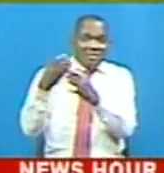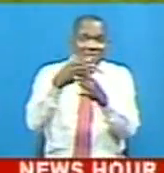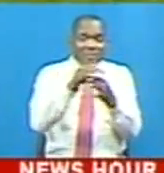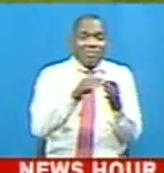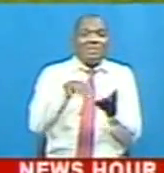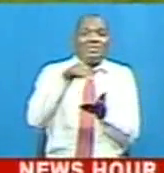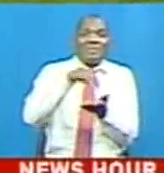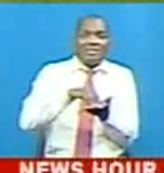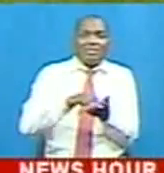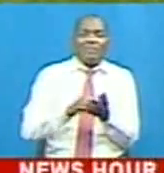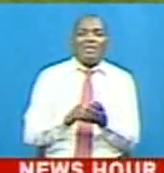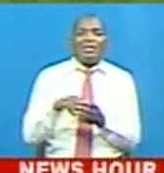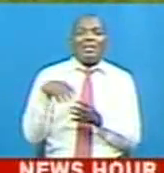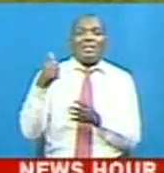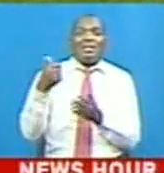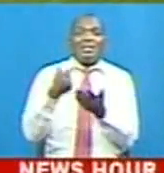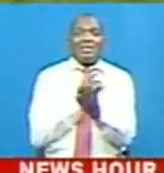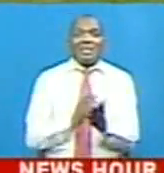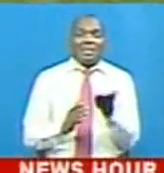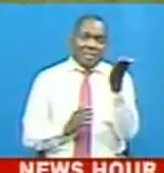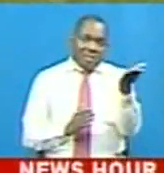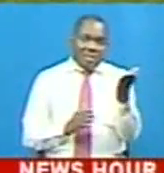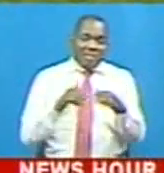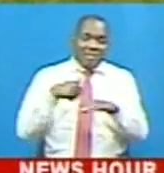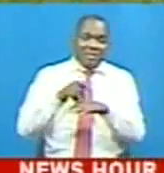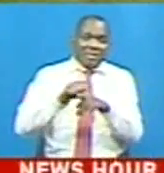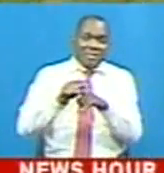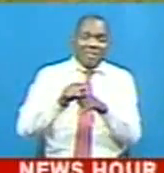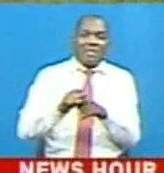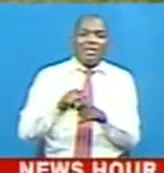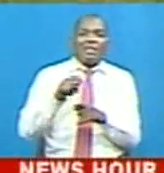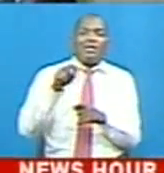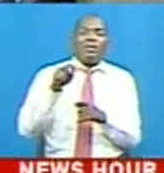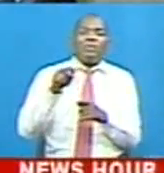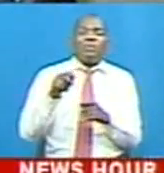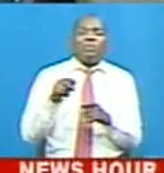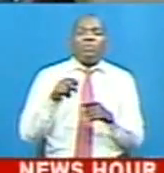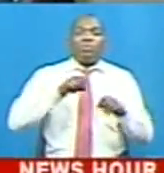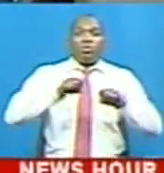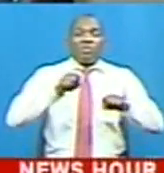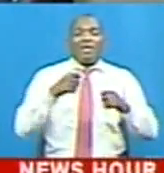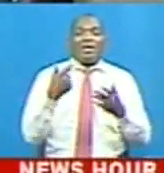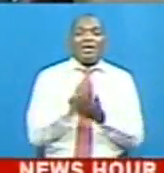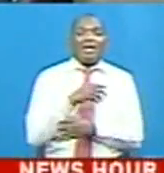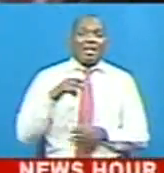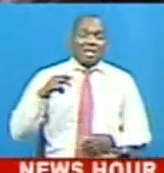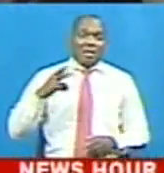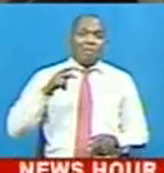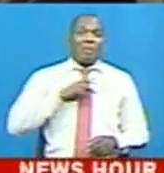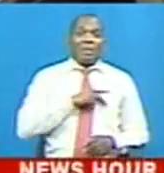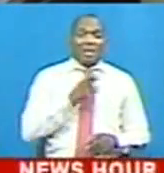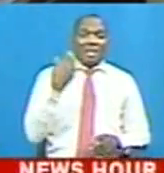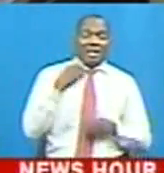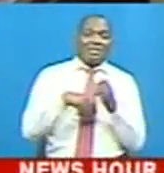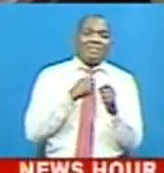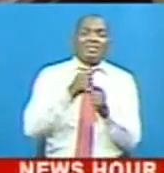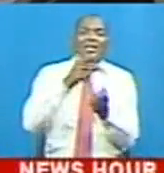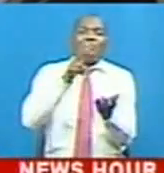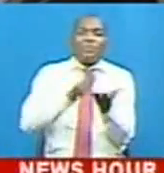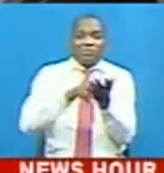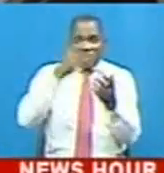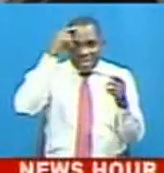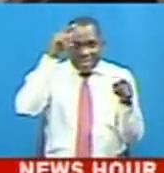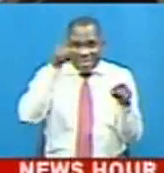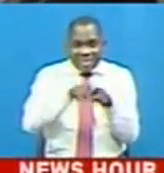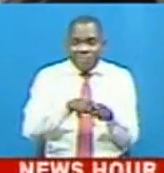Distribution Center is manned by the 10 Ghanaians who were sent to train in Rwanda. Ghana's parliament in December 2018 approved